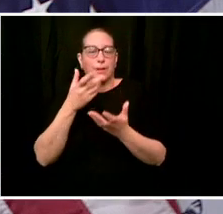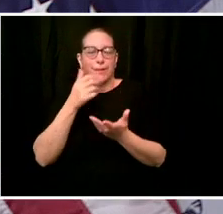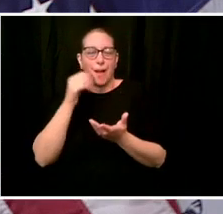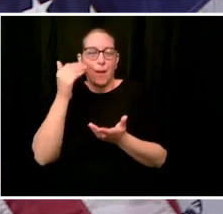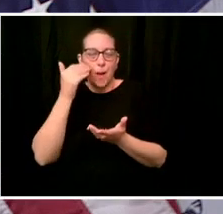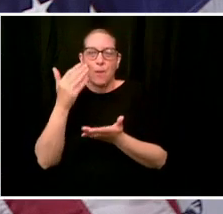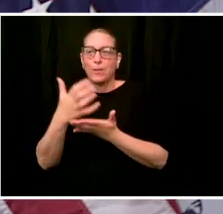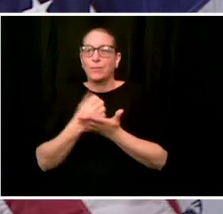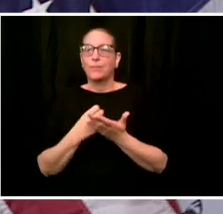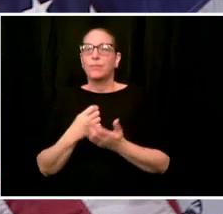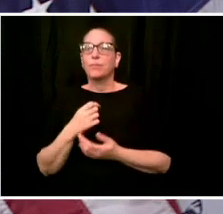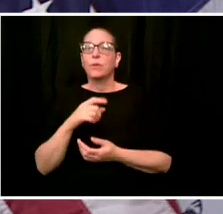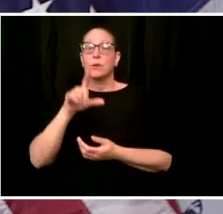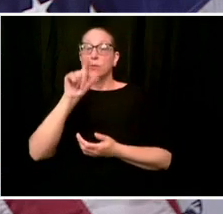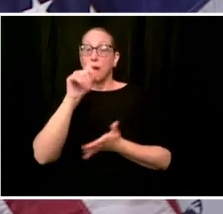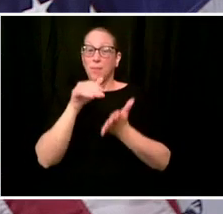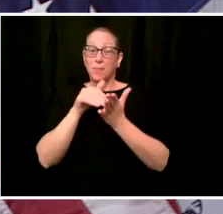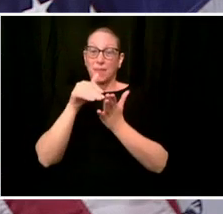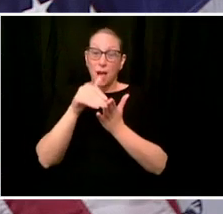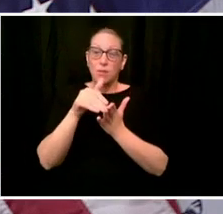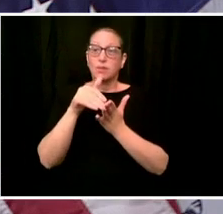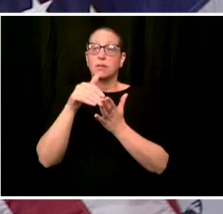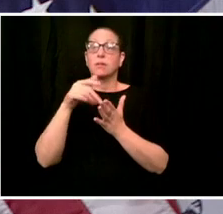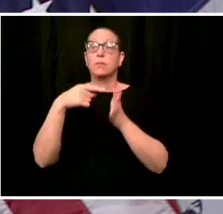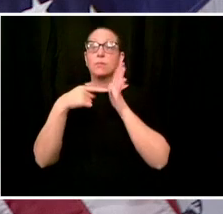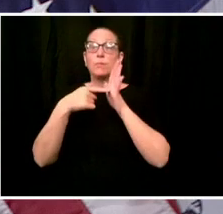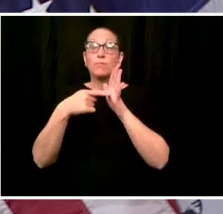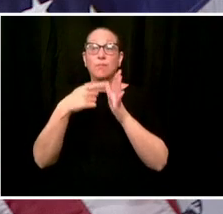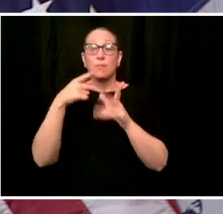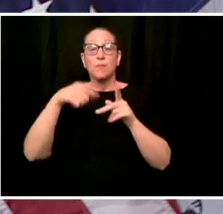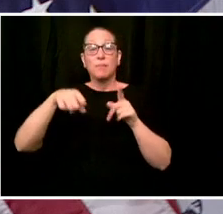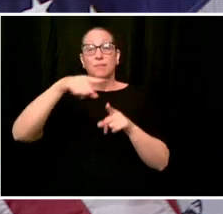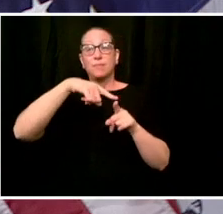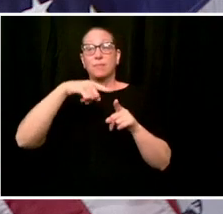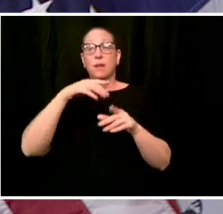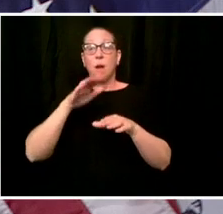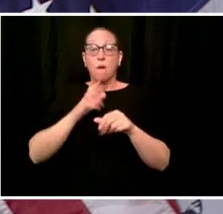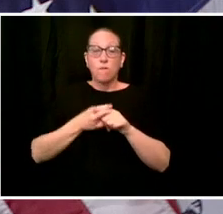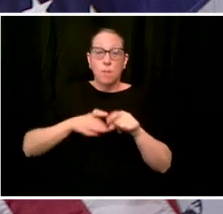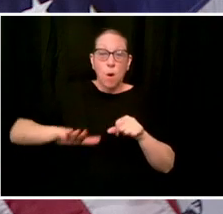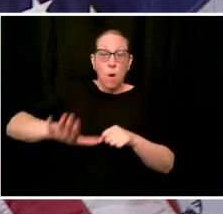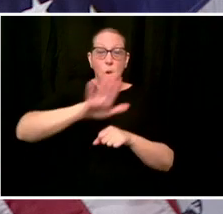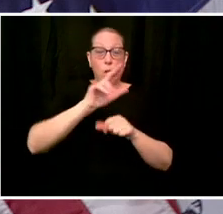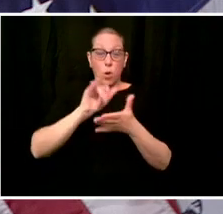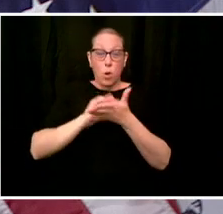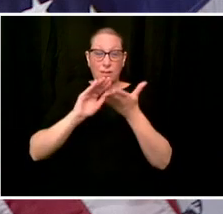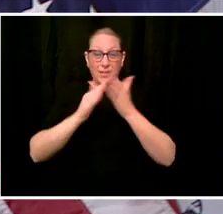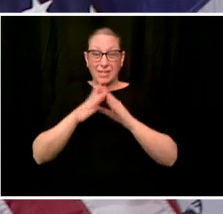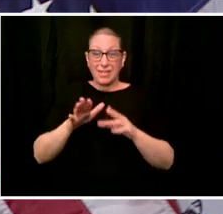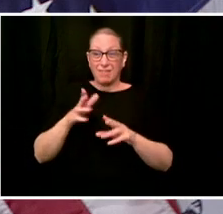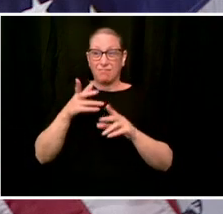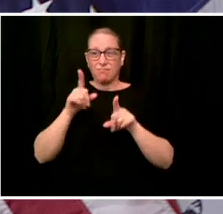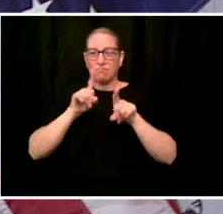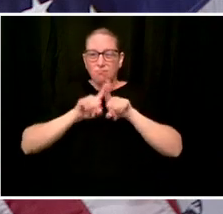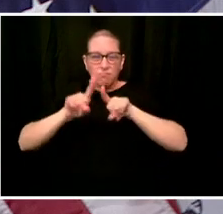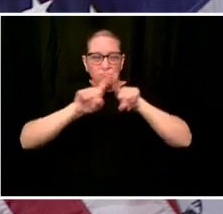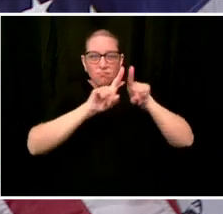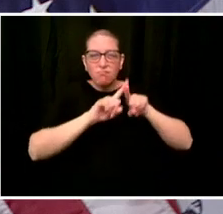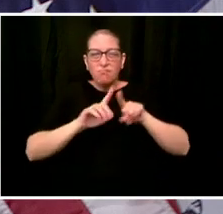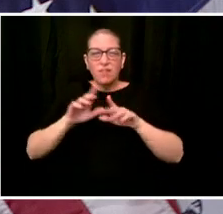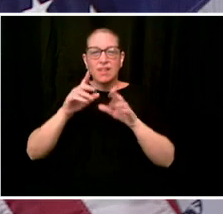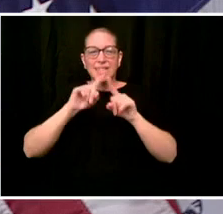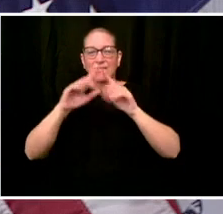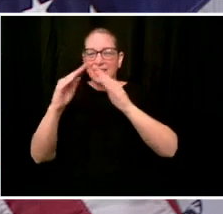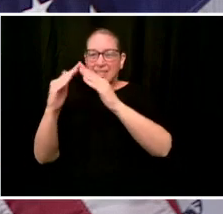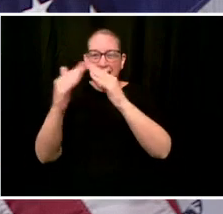In this city, we made a decision to acknowledge the probable deaths weeks ago. And I